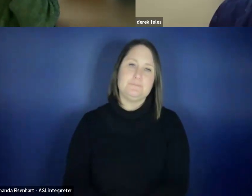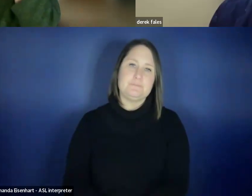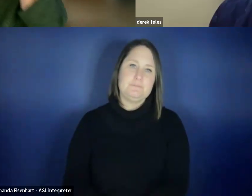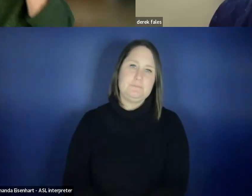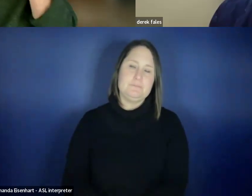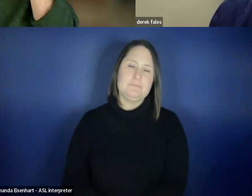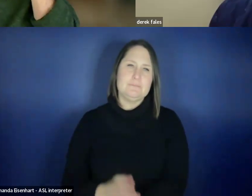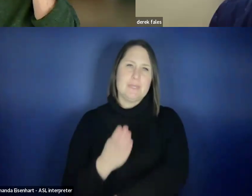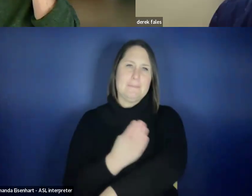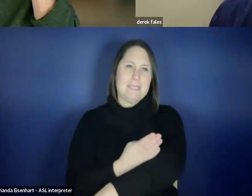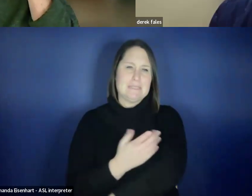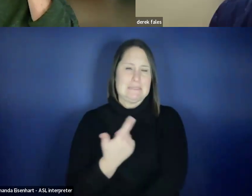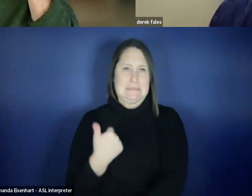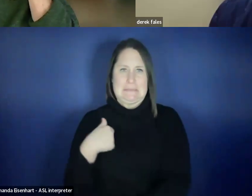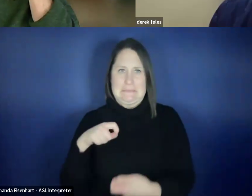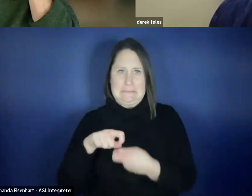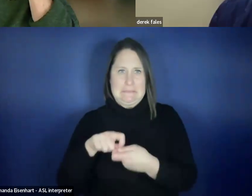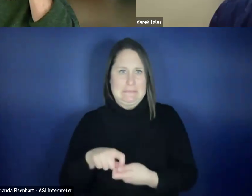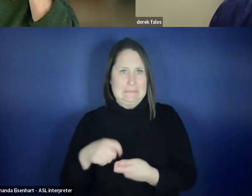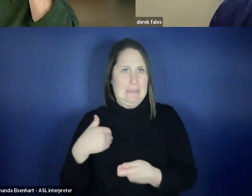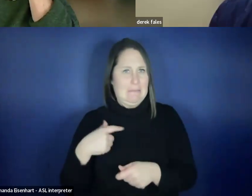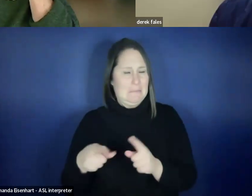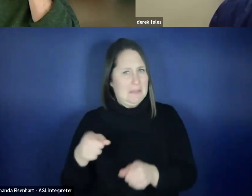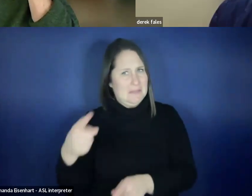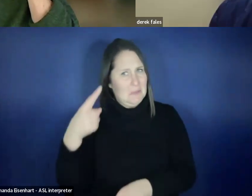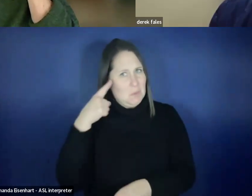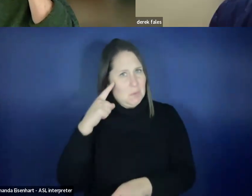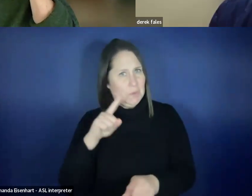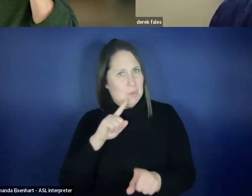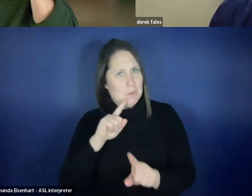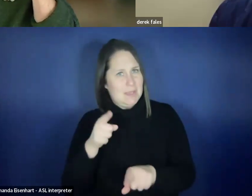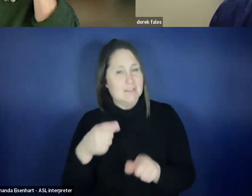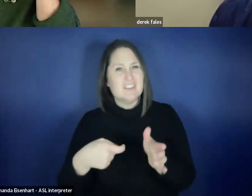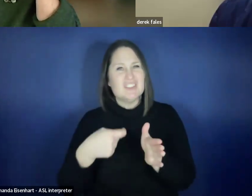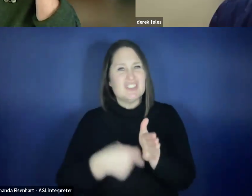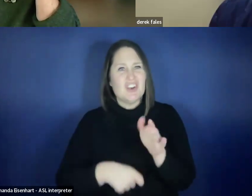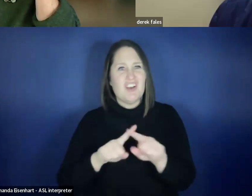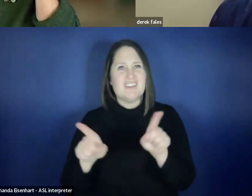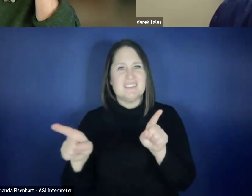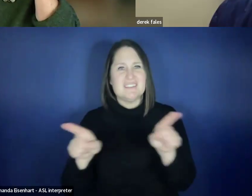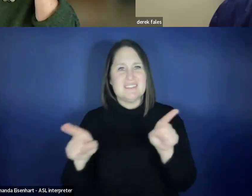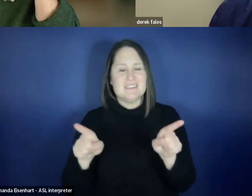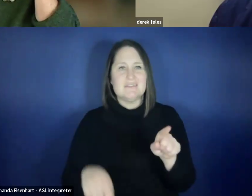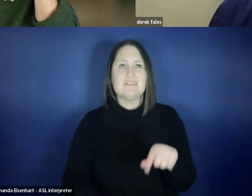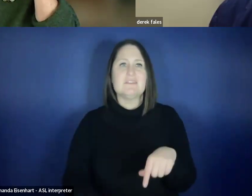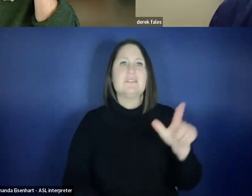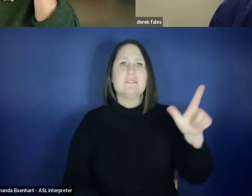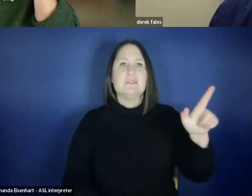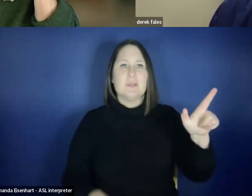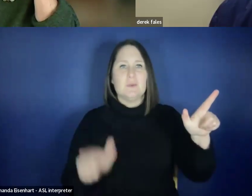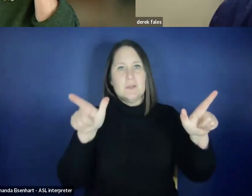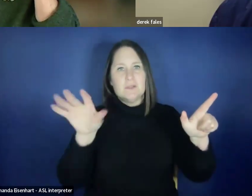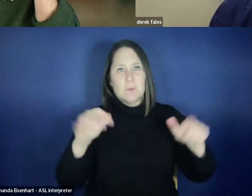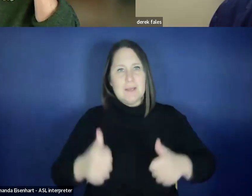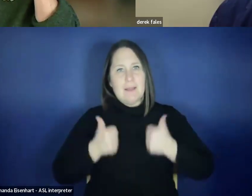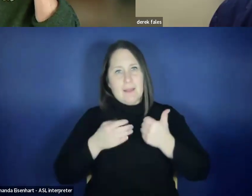We don't have the specifics, but I think in general, you could answer this question about cost differential between 21, 29 and